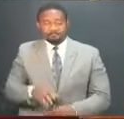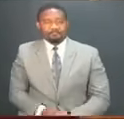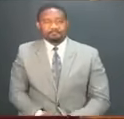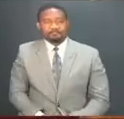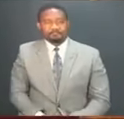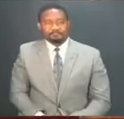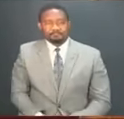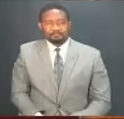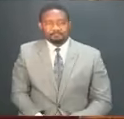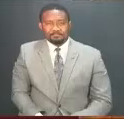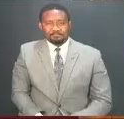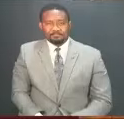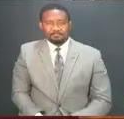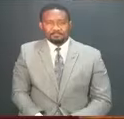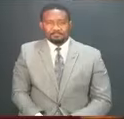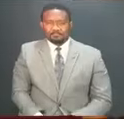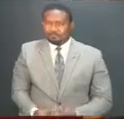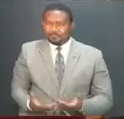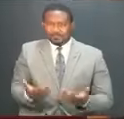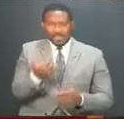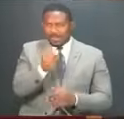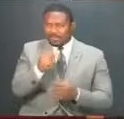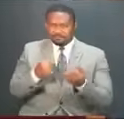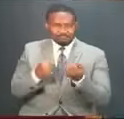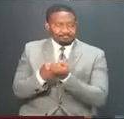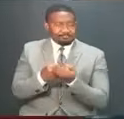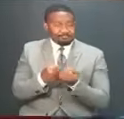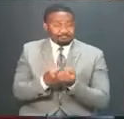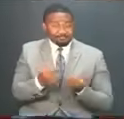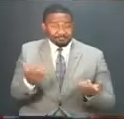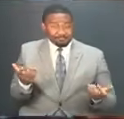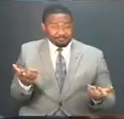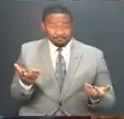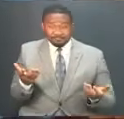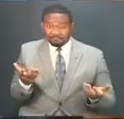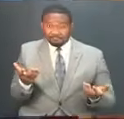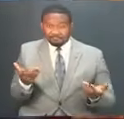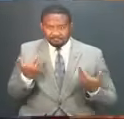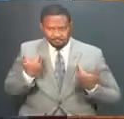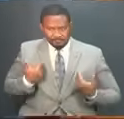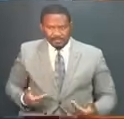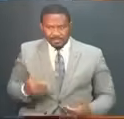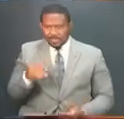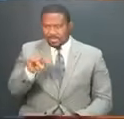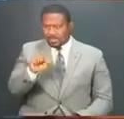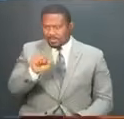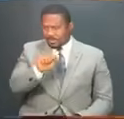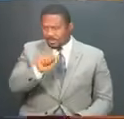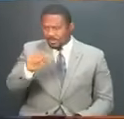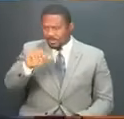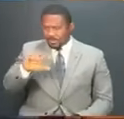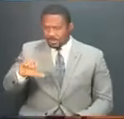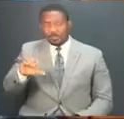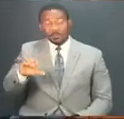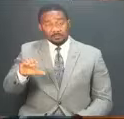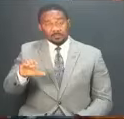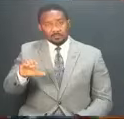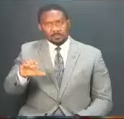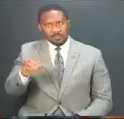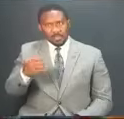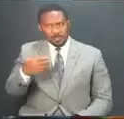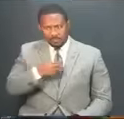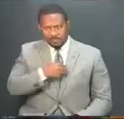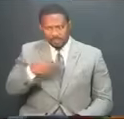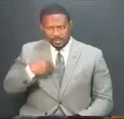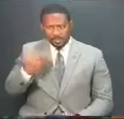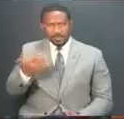Motion moved. Any seconder? Mr. Speaker, I am Isaac Ashayo Dampton, a member of the committee, and I rise to